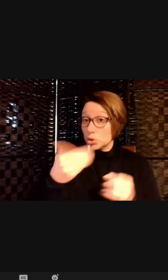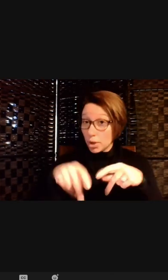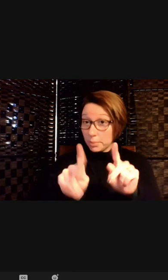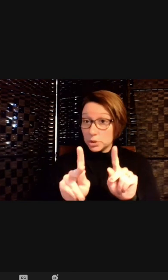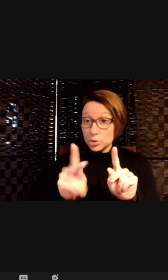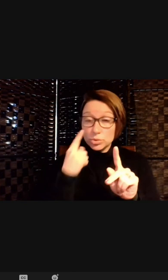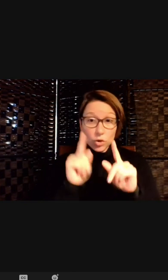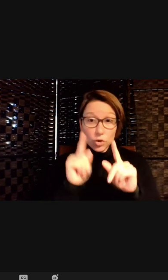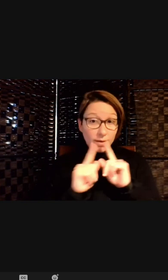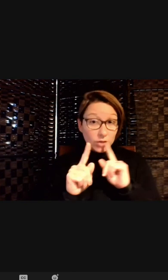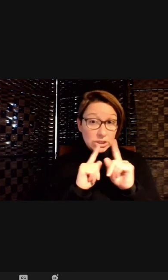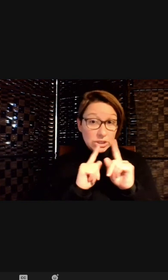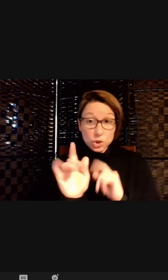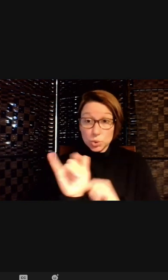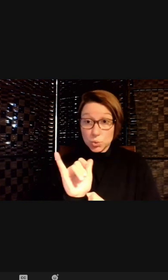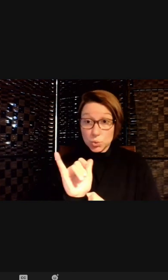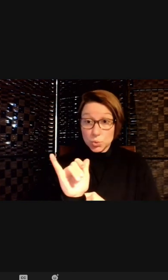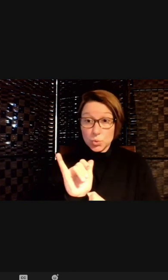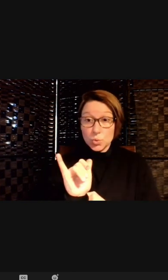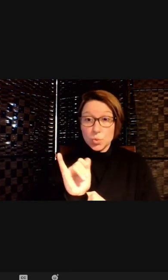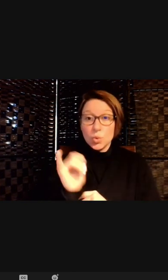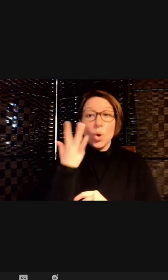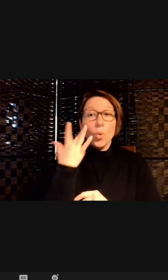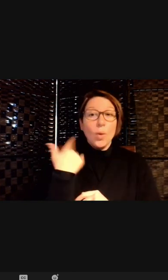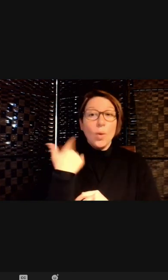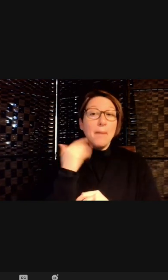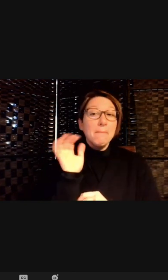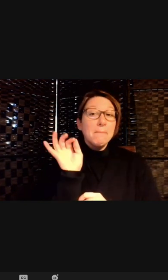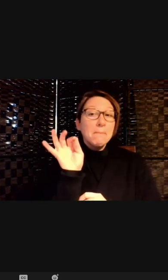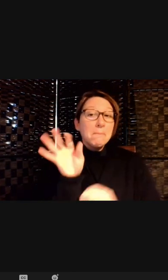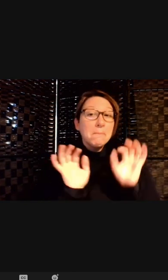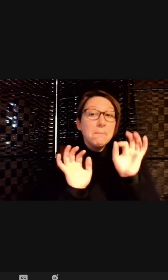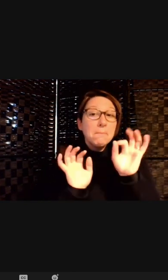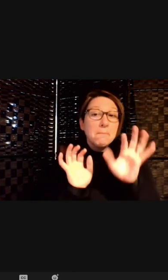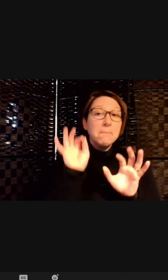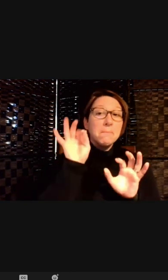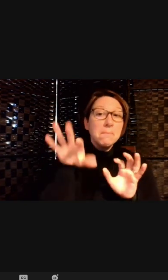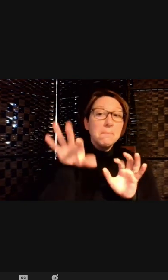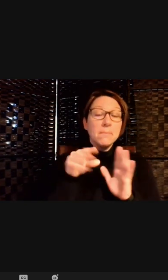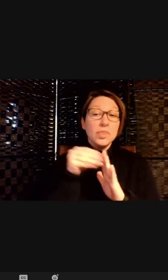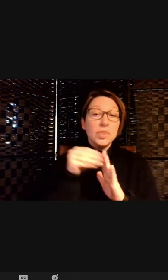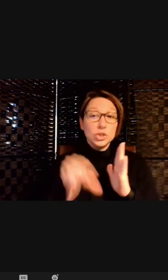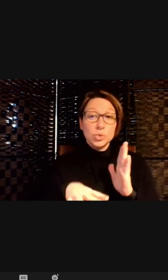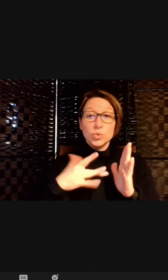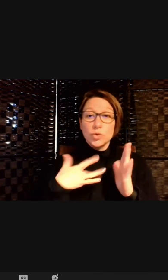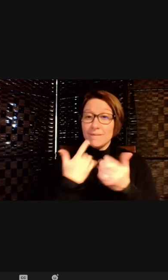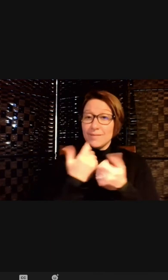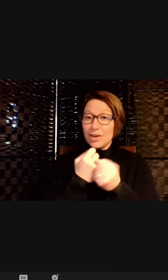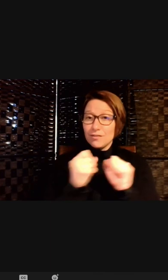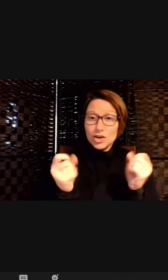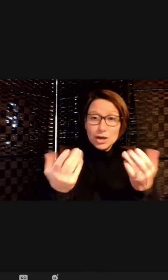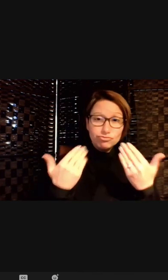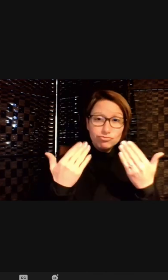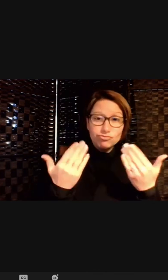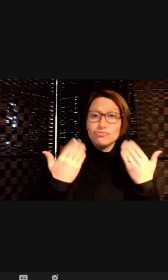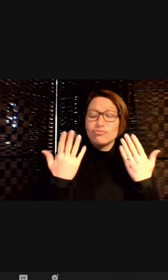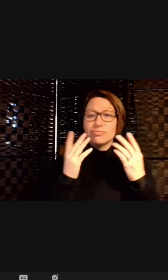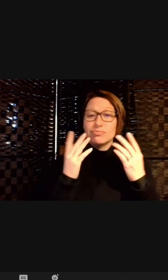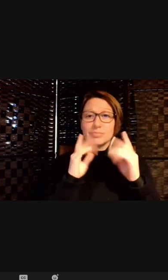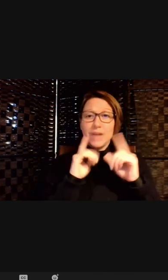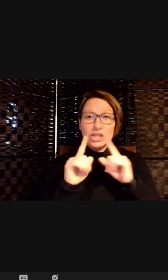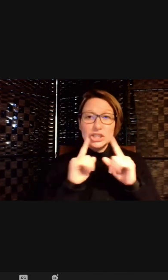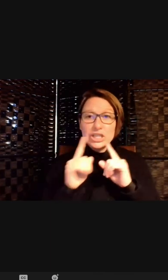for conversation as well, because I'm only going to give you like bits and pieces about the student. So feel free to have conversation about this